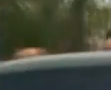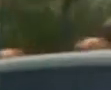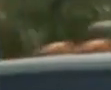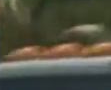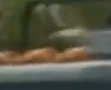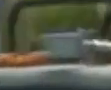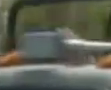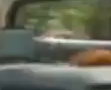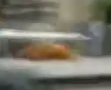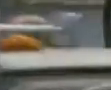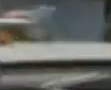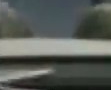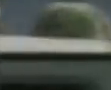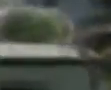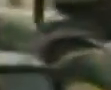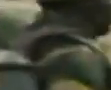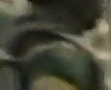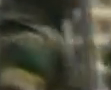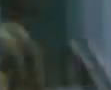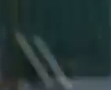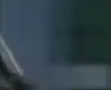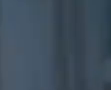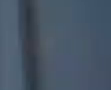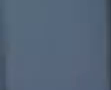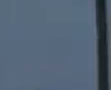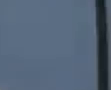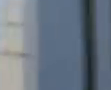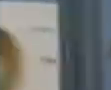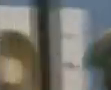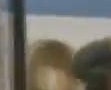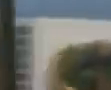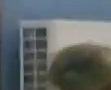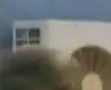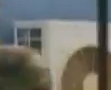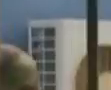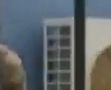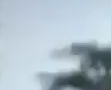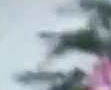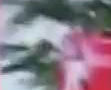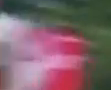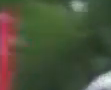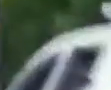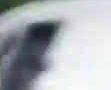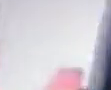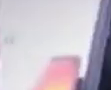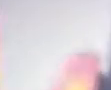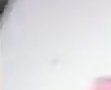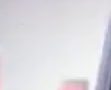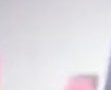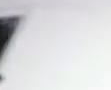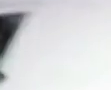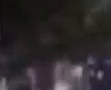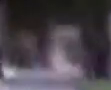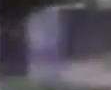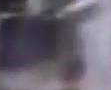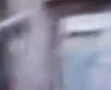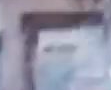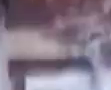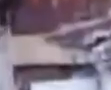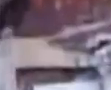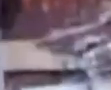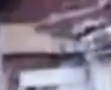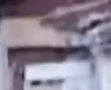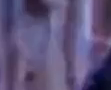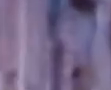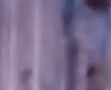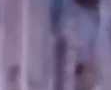hint of an imminent internal security operation and gave thought aligned to Koch, time to fortify an